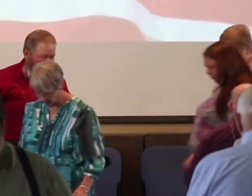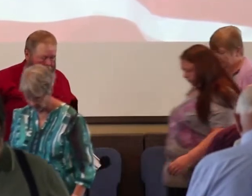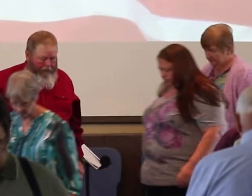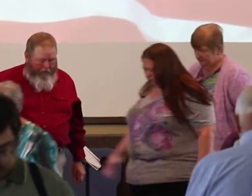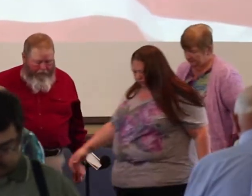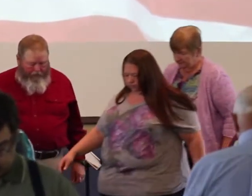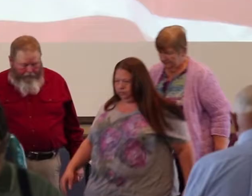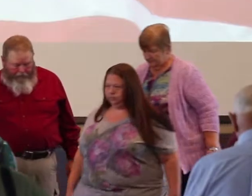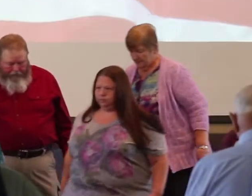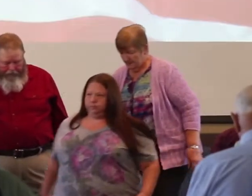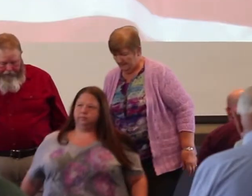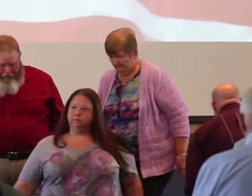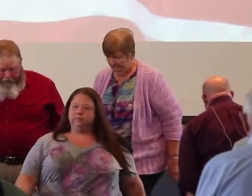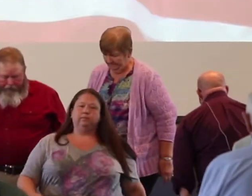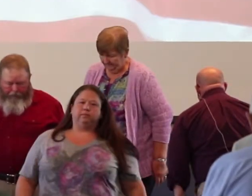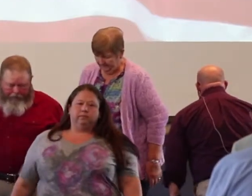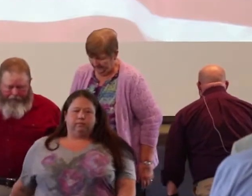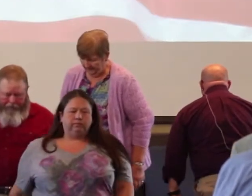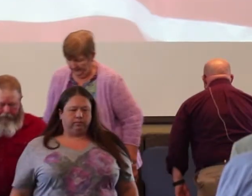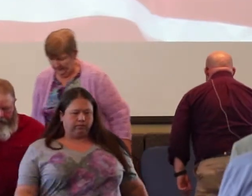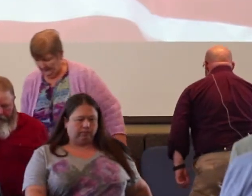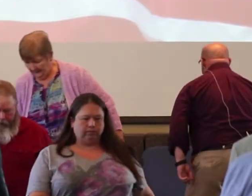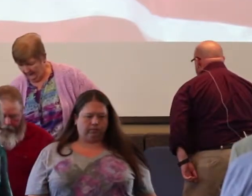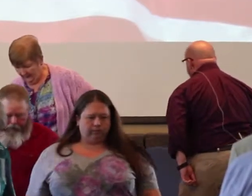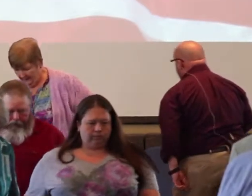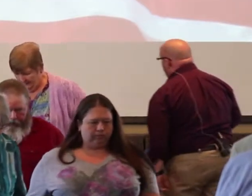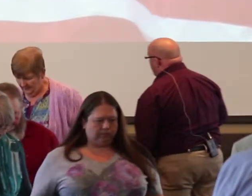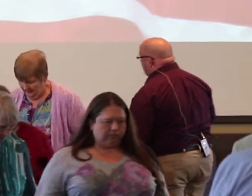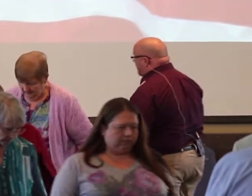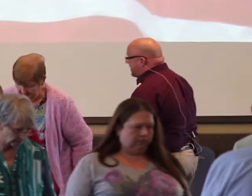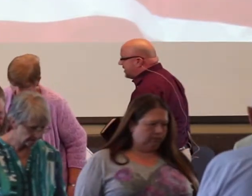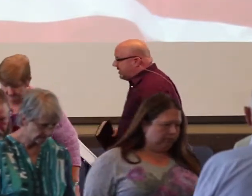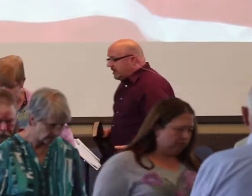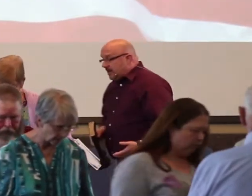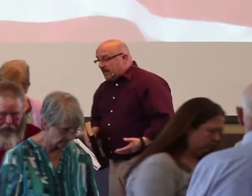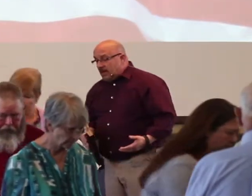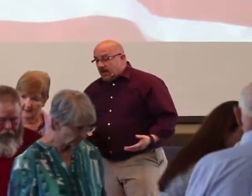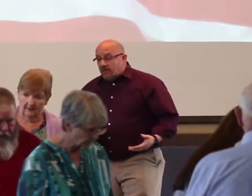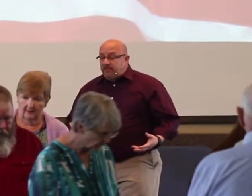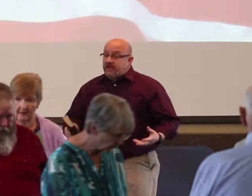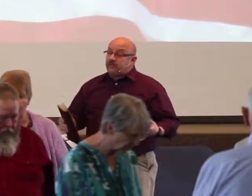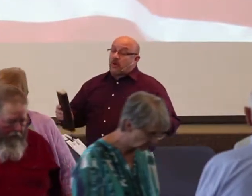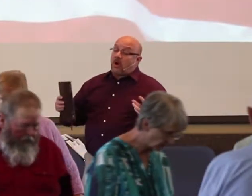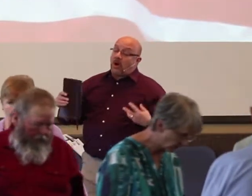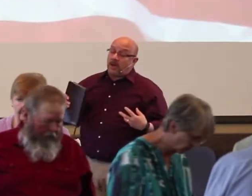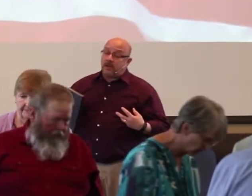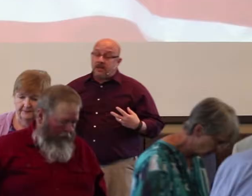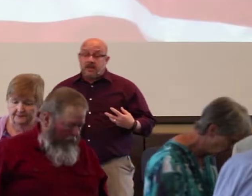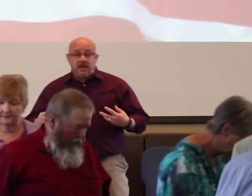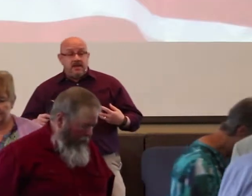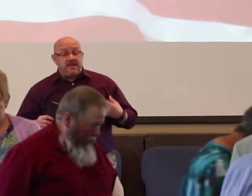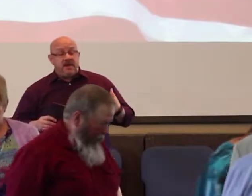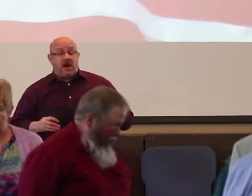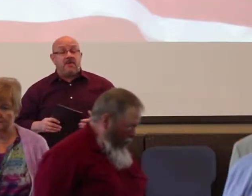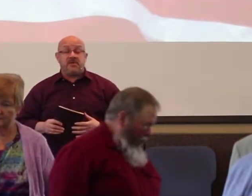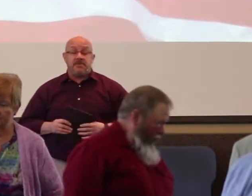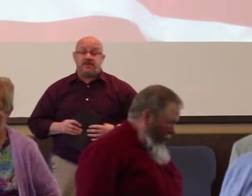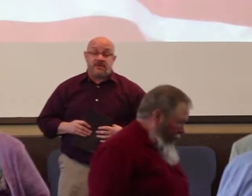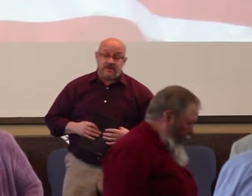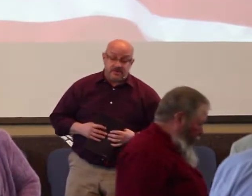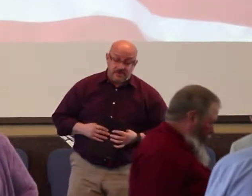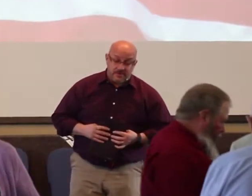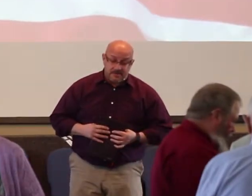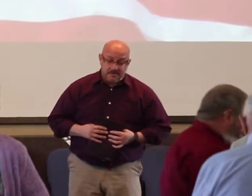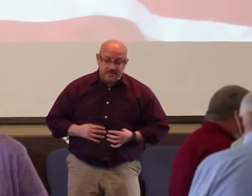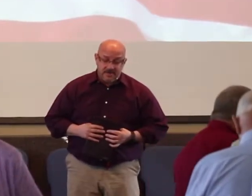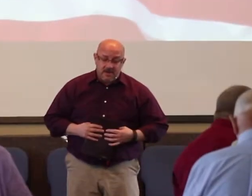truth. God, I pray this morning as we look at your word that we would be drawn into the awesomeness